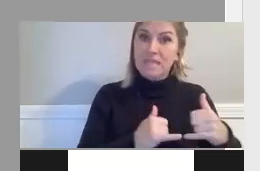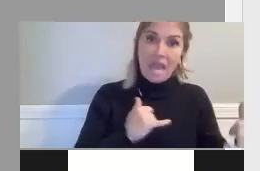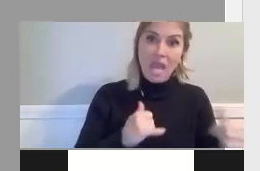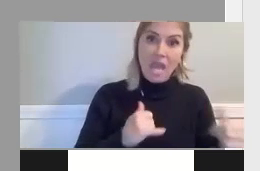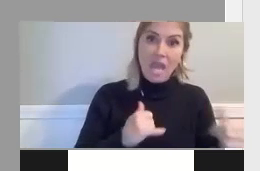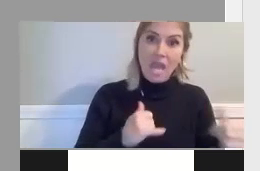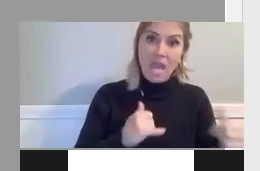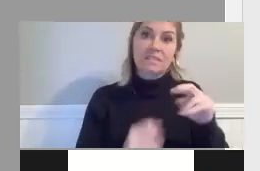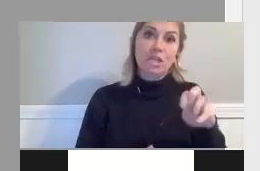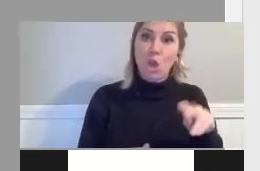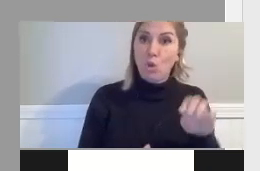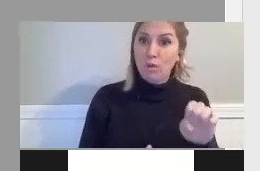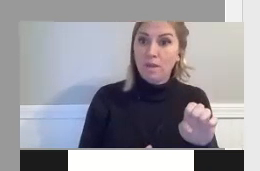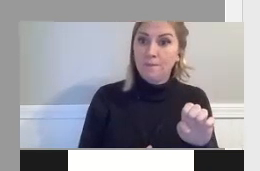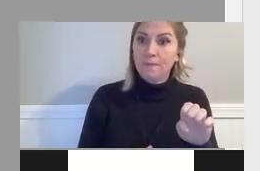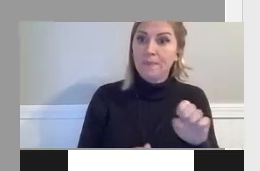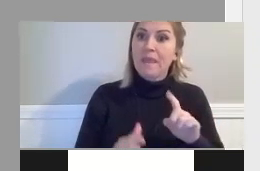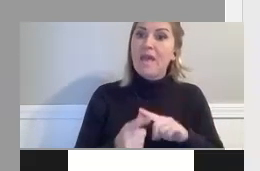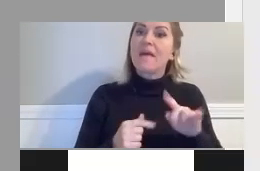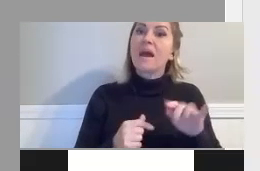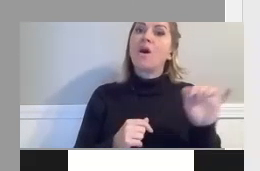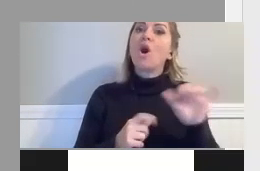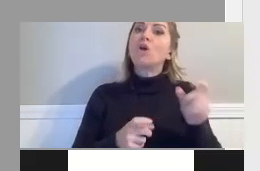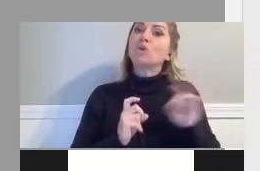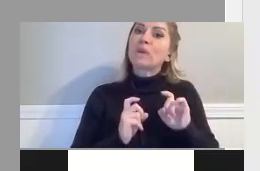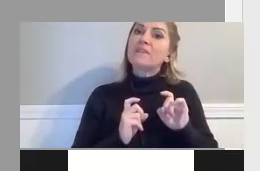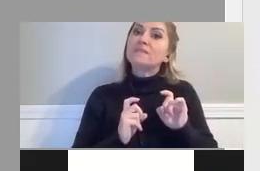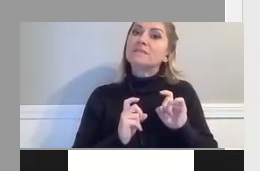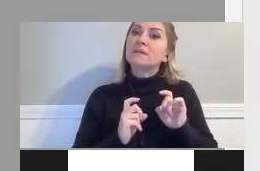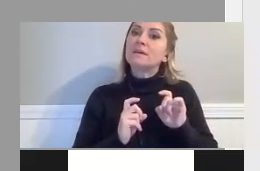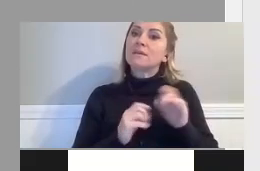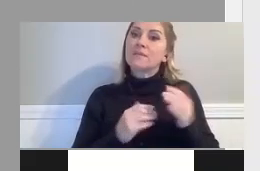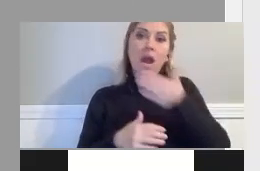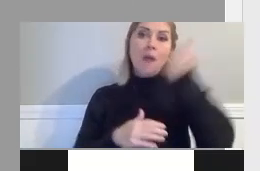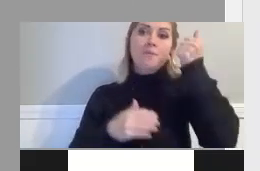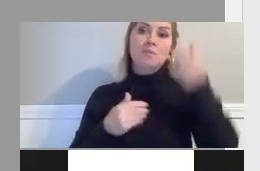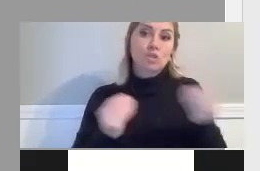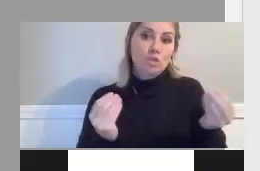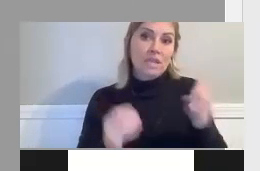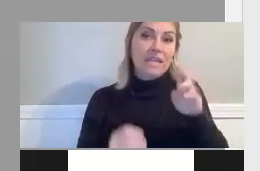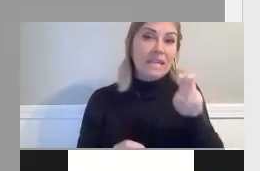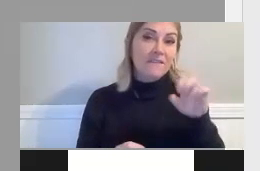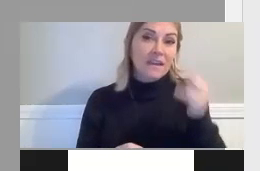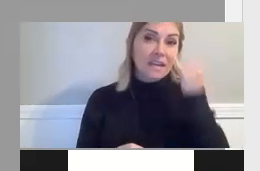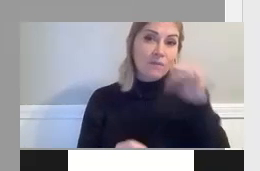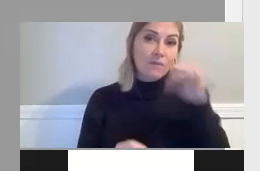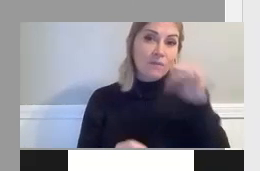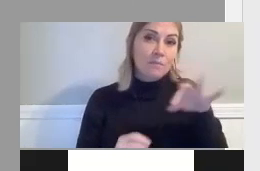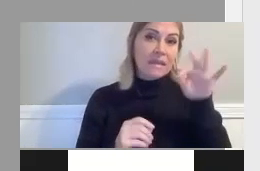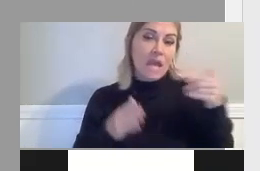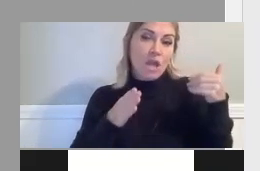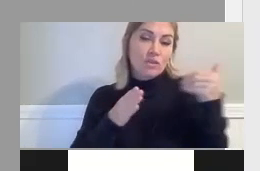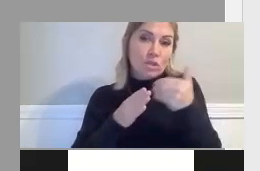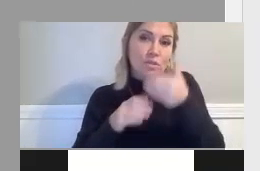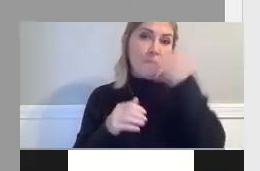node, that worked out, and that also gave us the optimal solution, even if we are picking the closest best